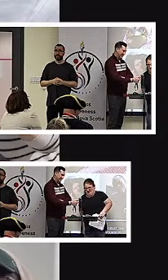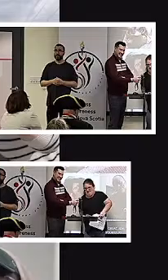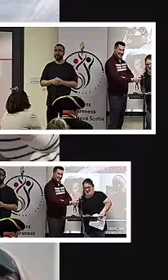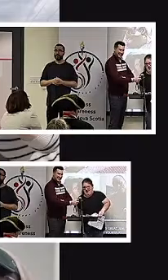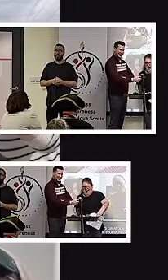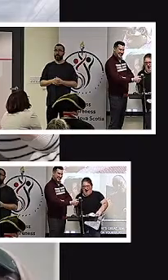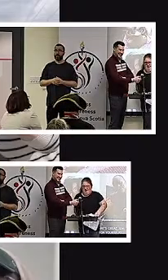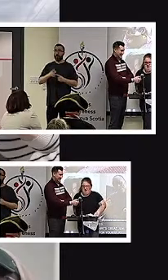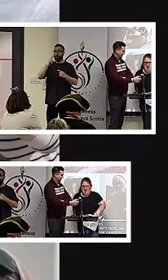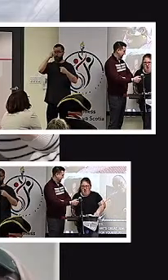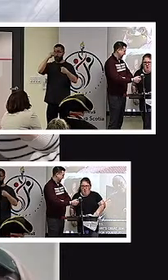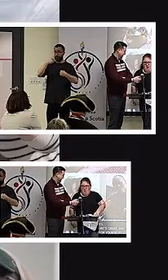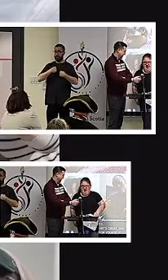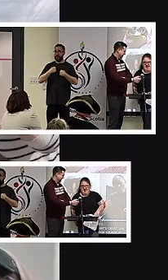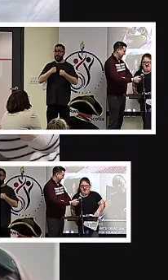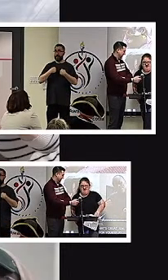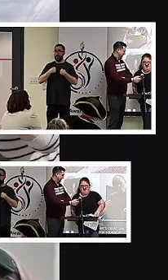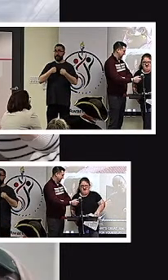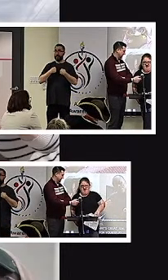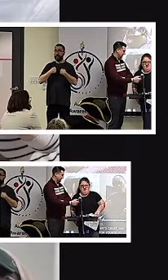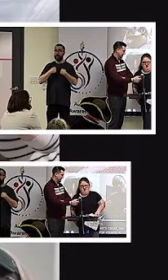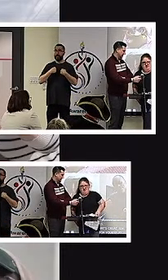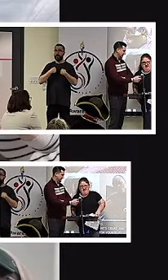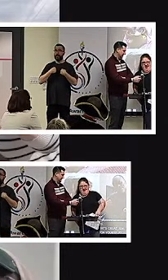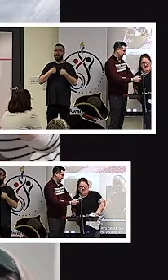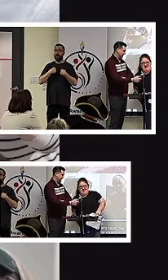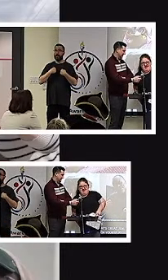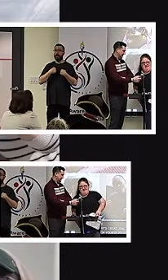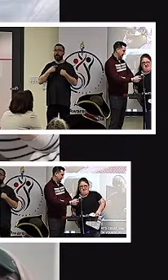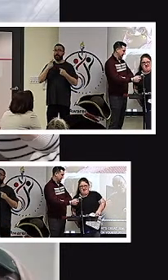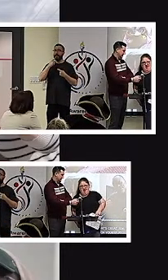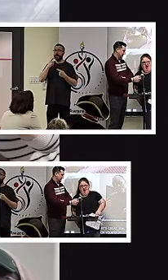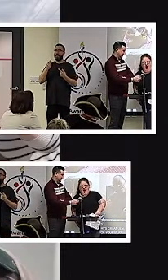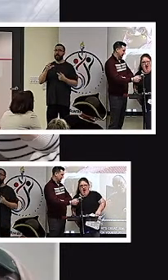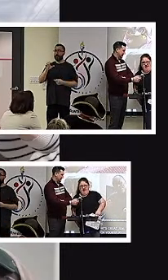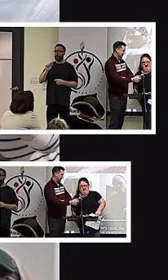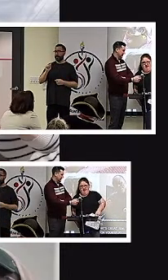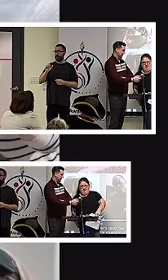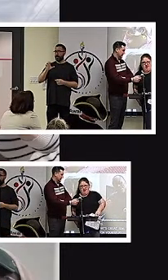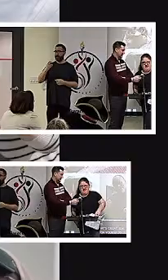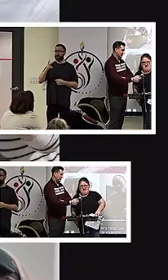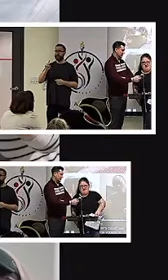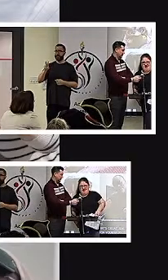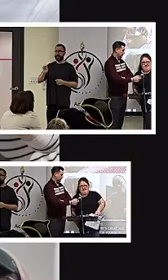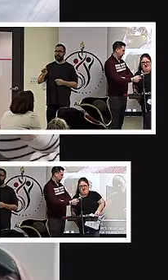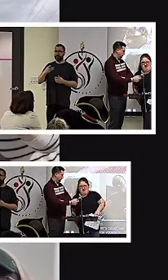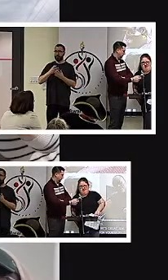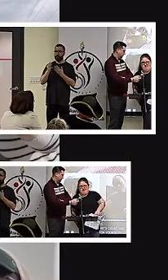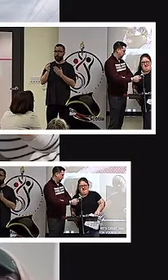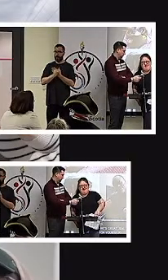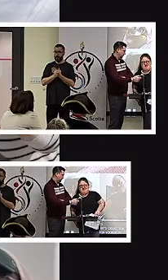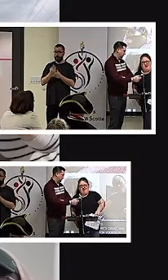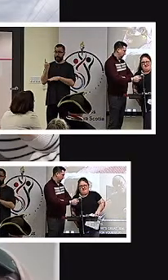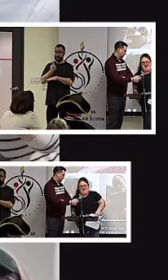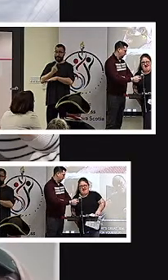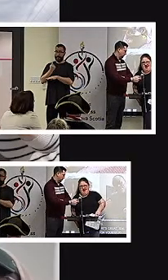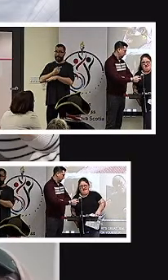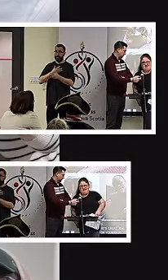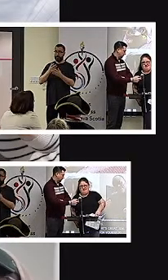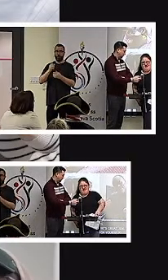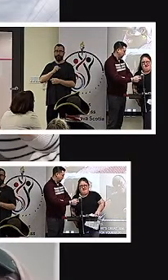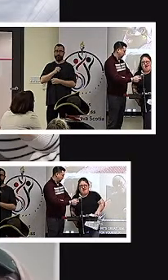So for me, when I did the Achieve program at the IT campus, if I wanted to do